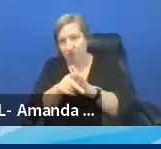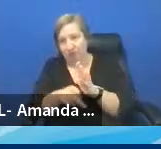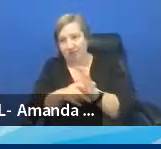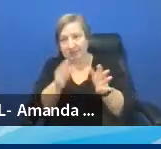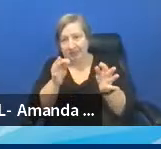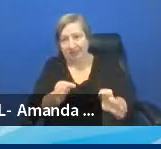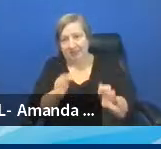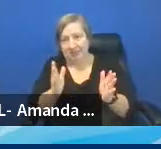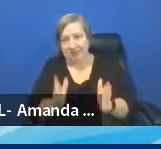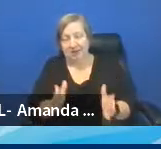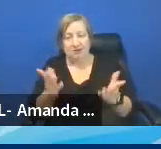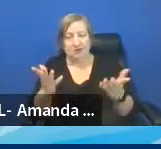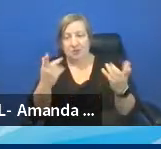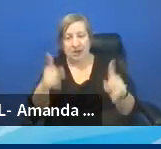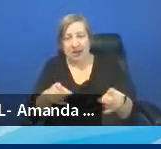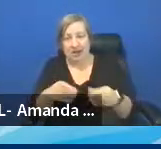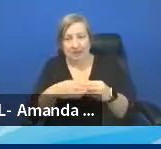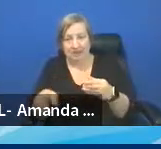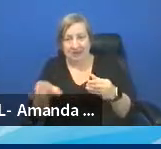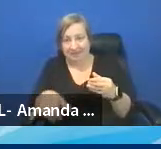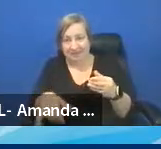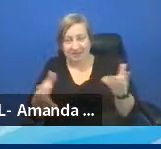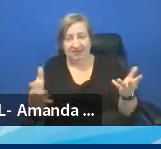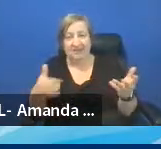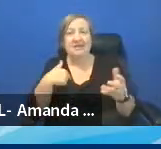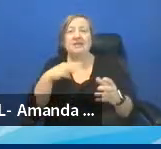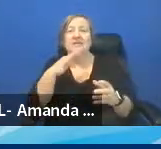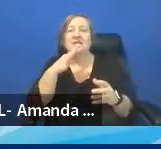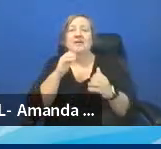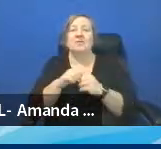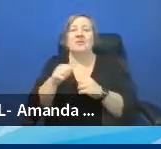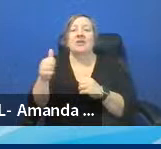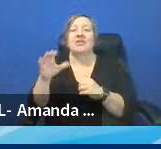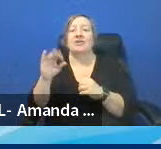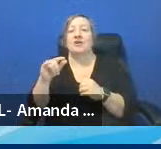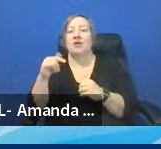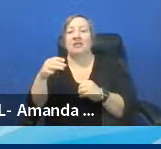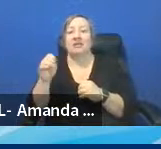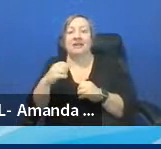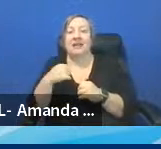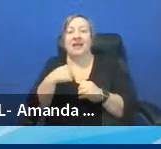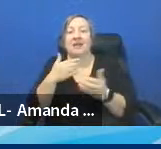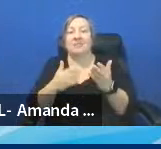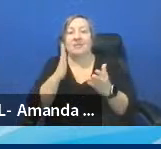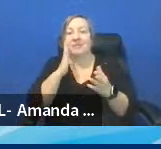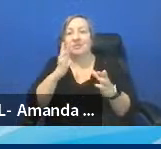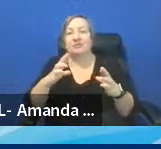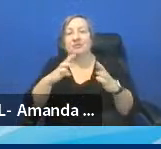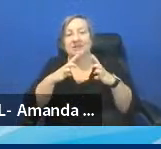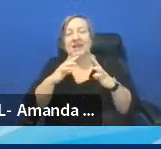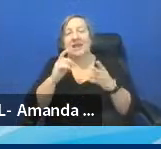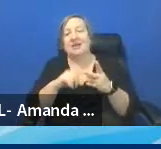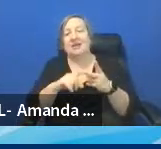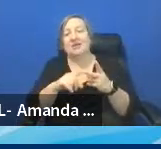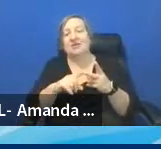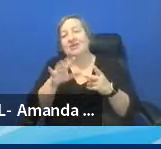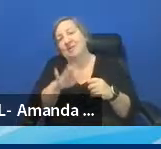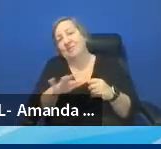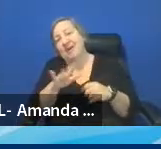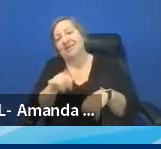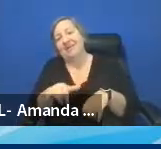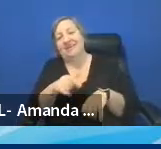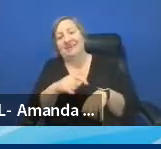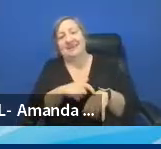if it ends. So I was just talking to a colleague, and I will probably just be retiring or will have just retired around that